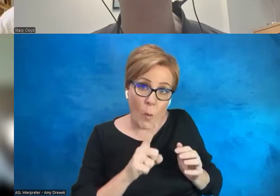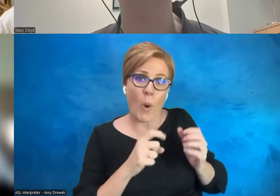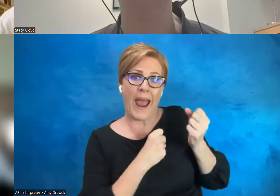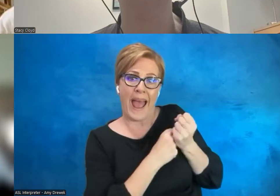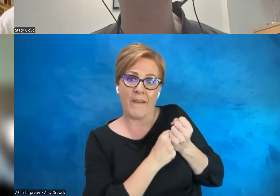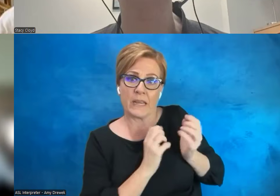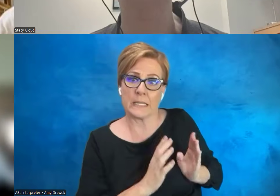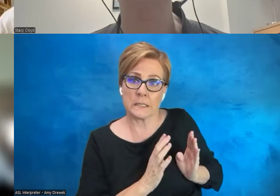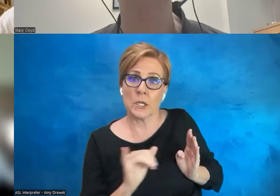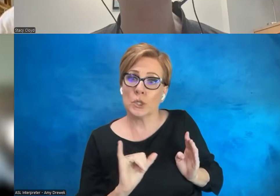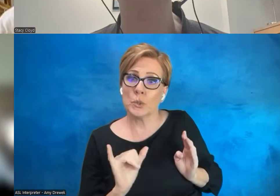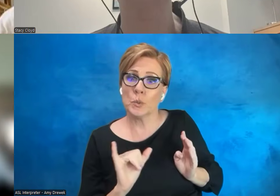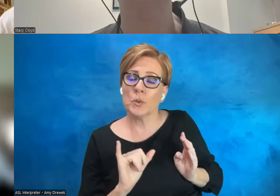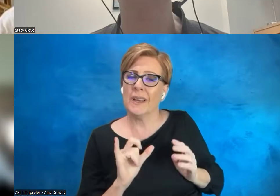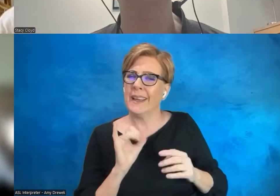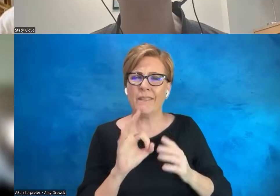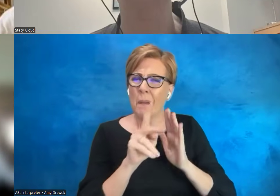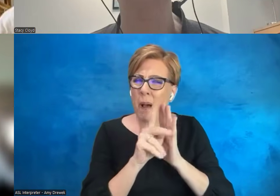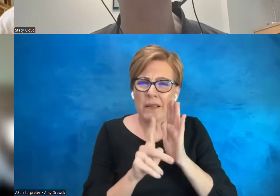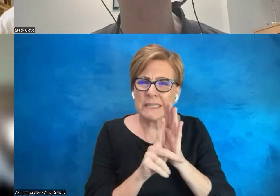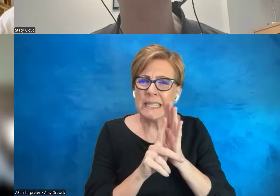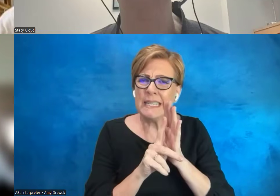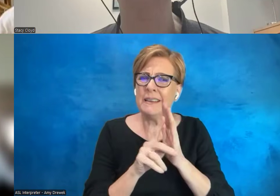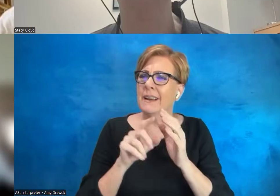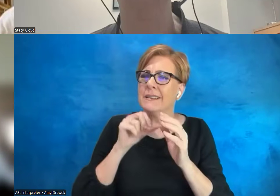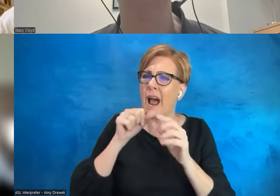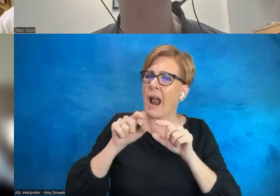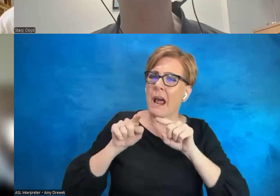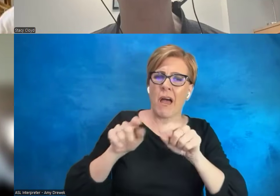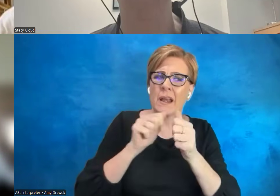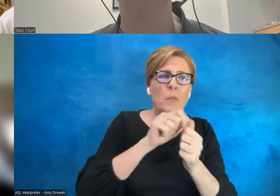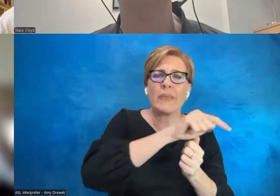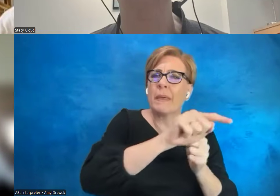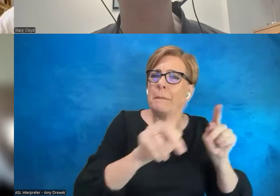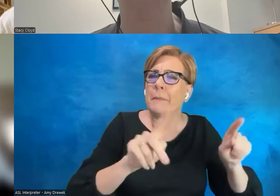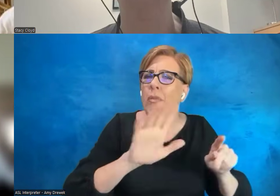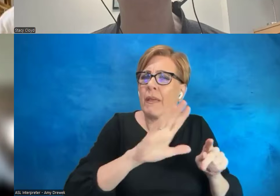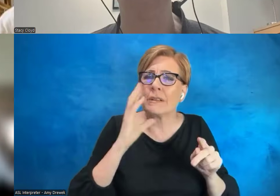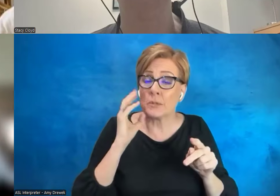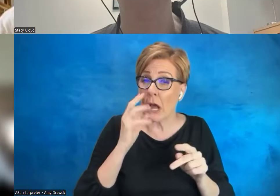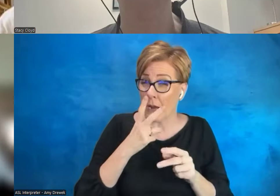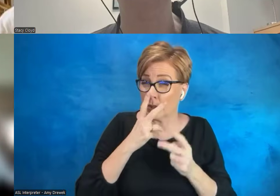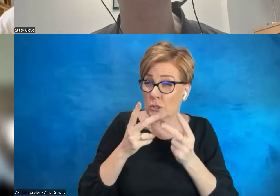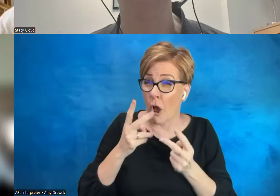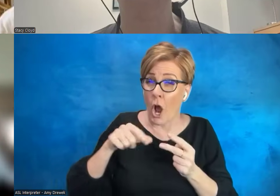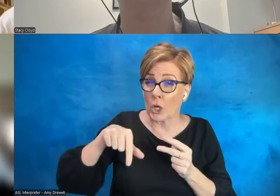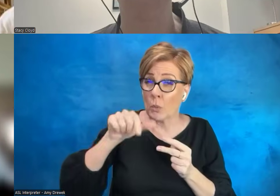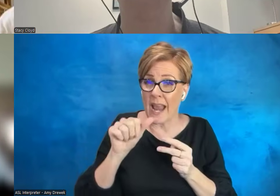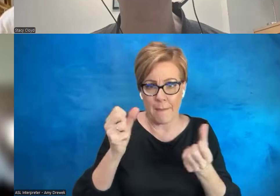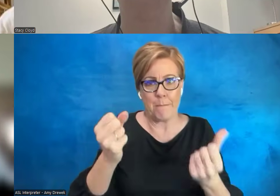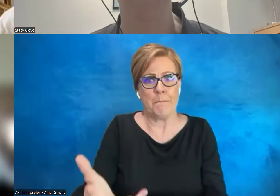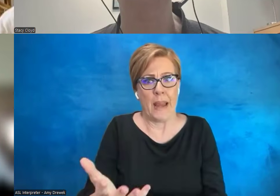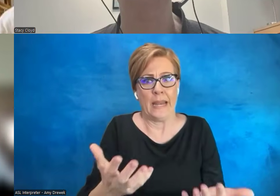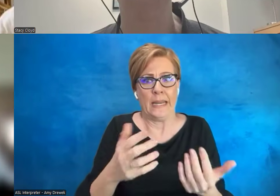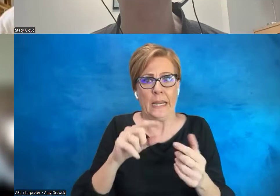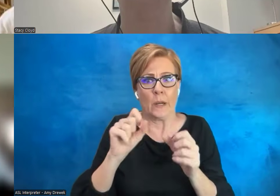regard to policy that doesn't align with individual experiences. I caught a couple pieces in the Q&A. There's a lot of good questions in there that I can't get